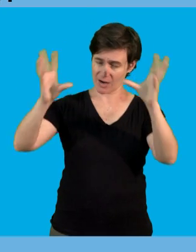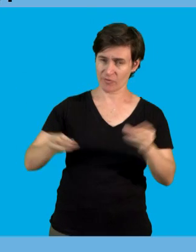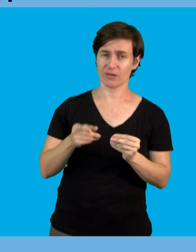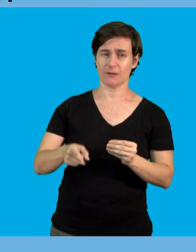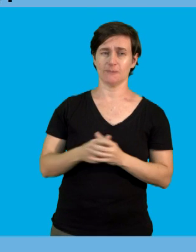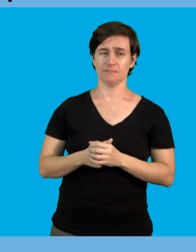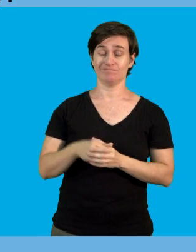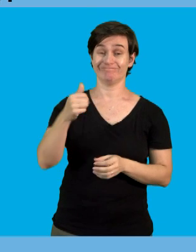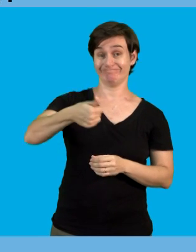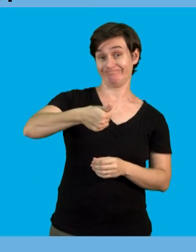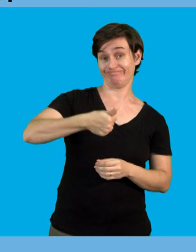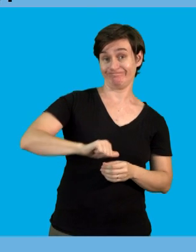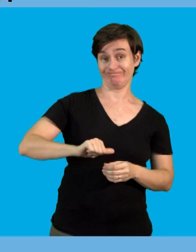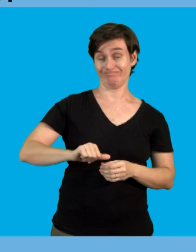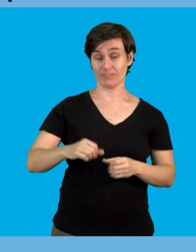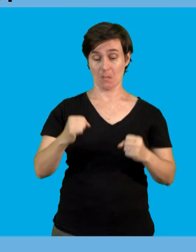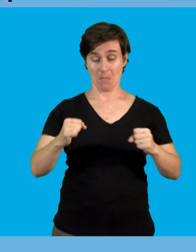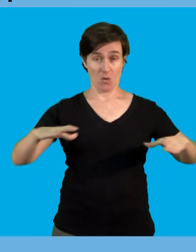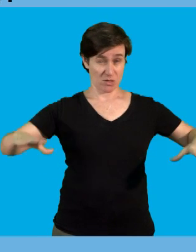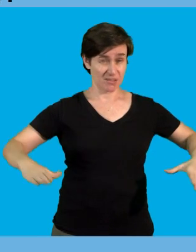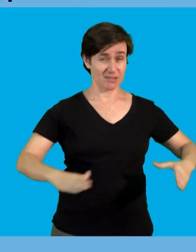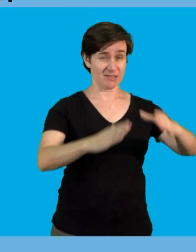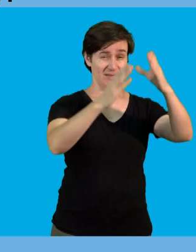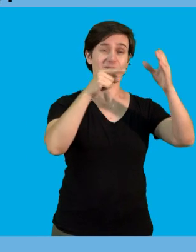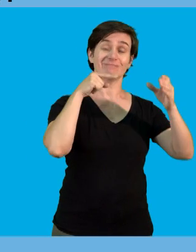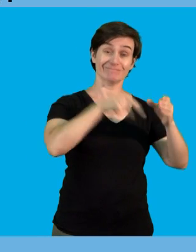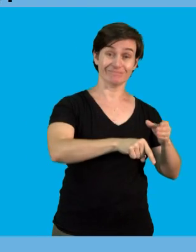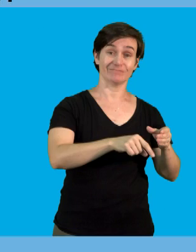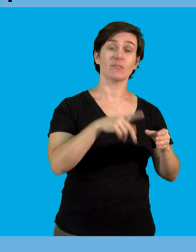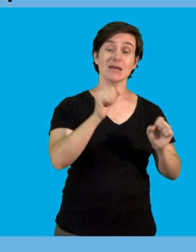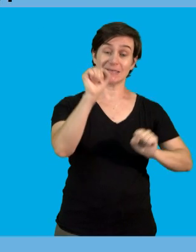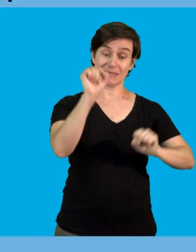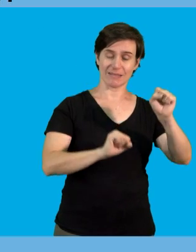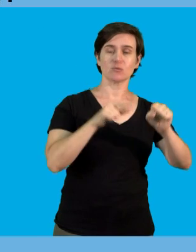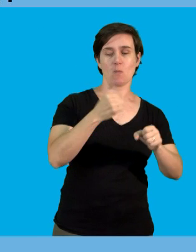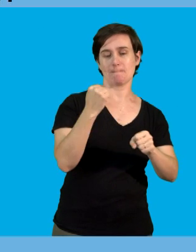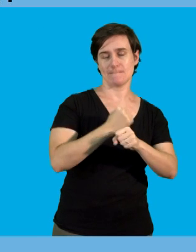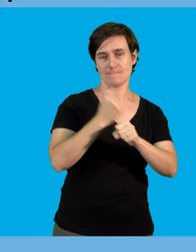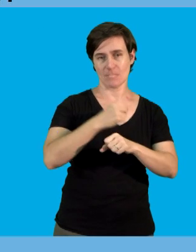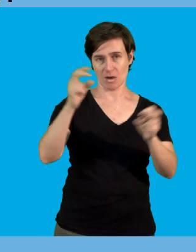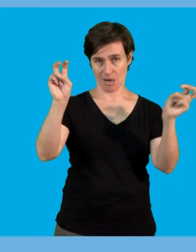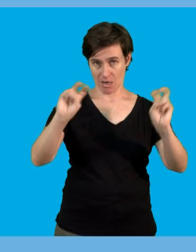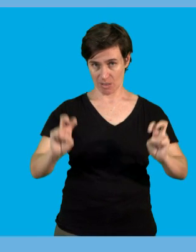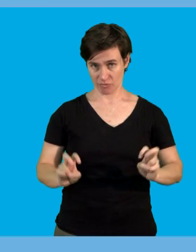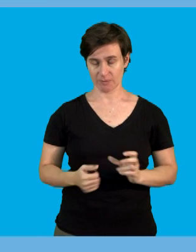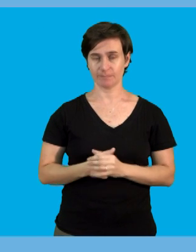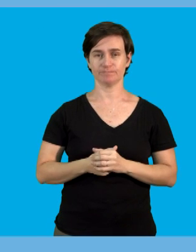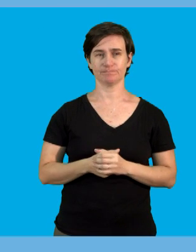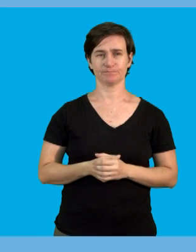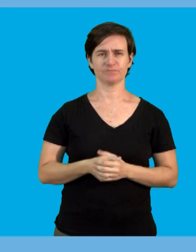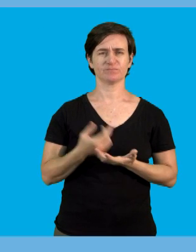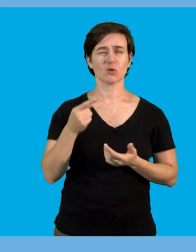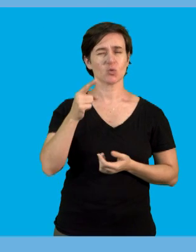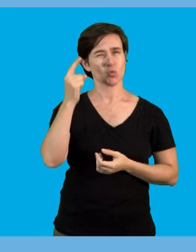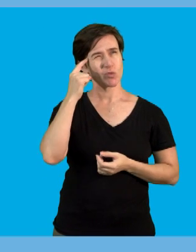country. And then lastly, power station, that's now a system for generating electricity. So